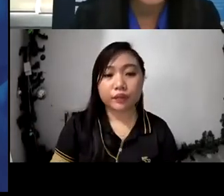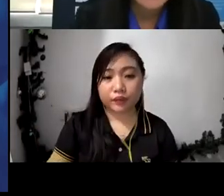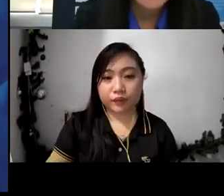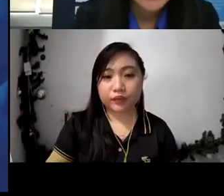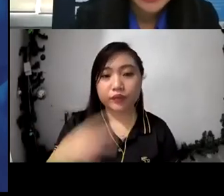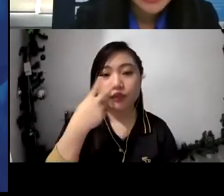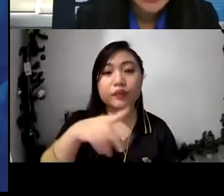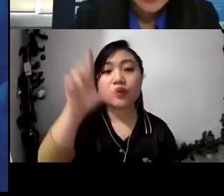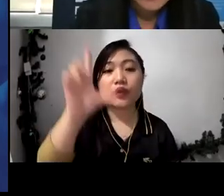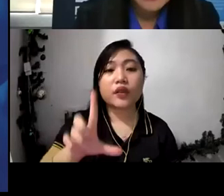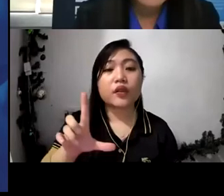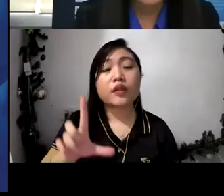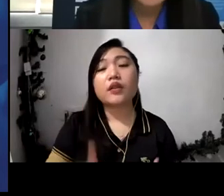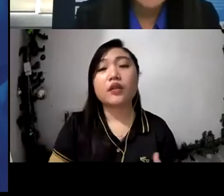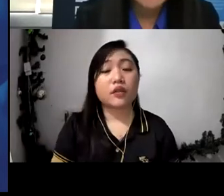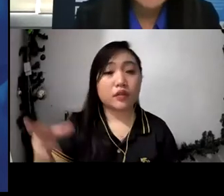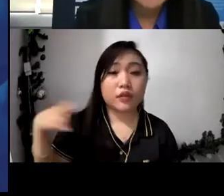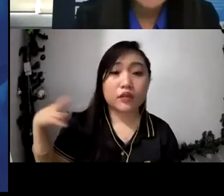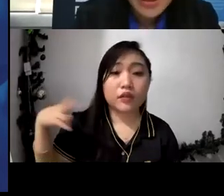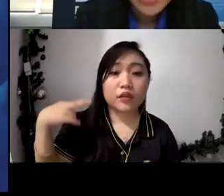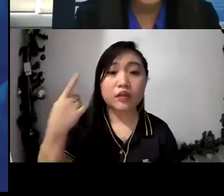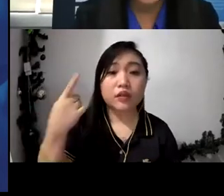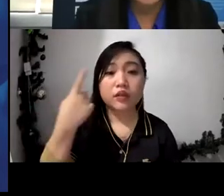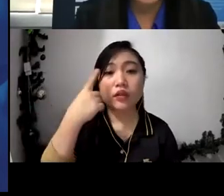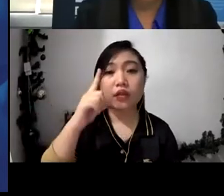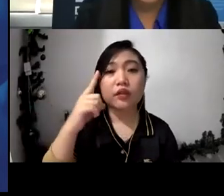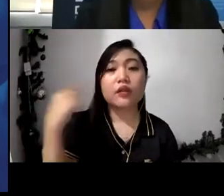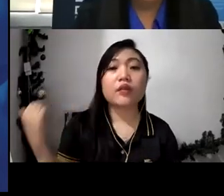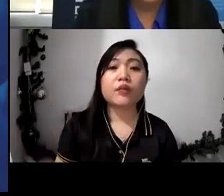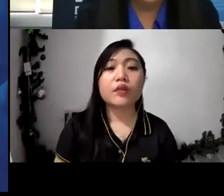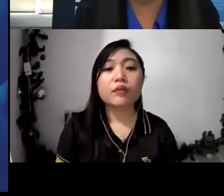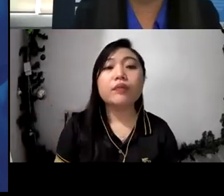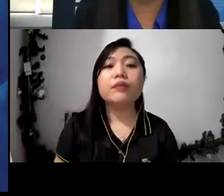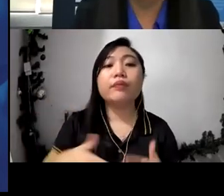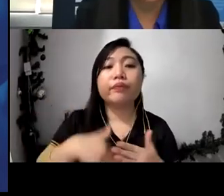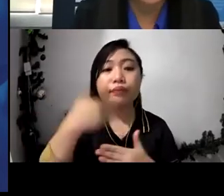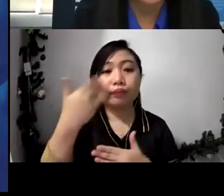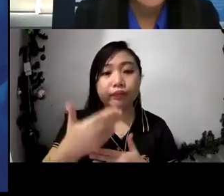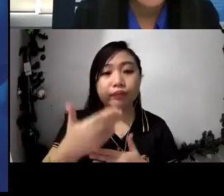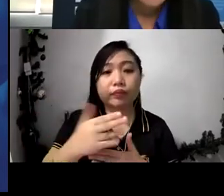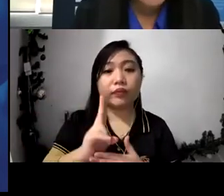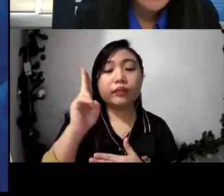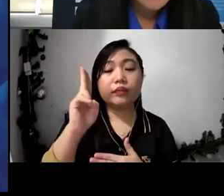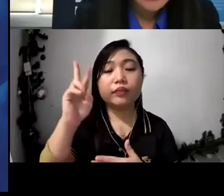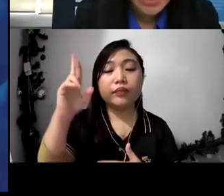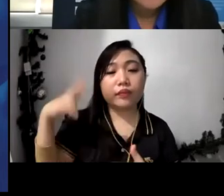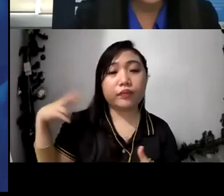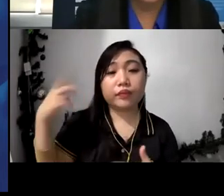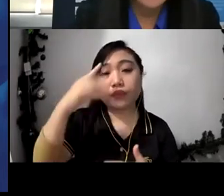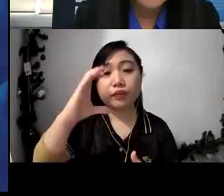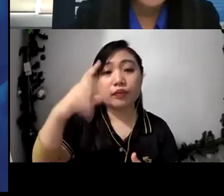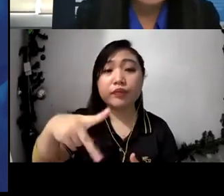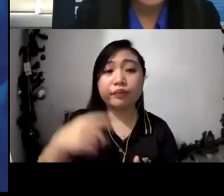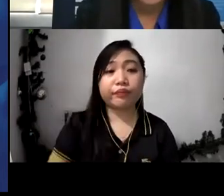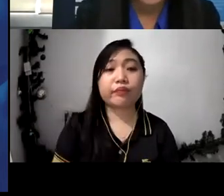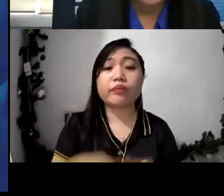for laptop users, while for mobile phone users, it would be found at the upper right corner. You may chat your